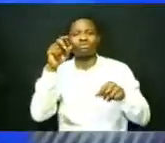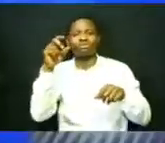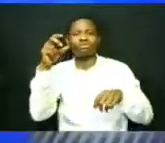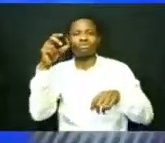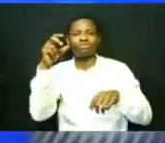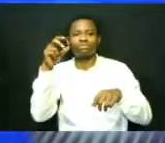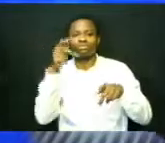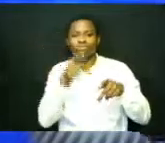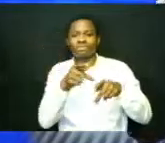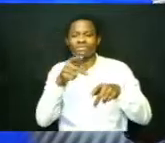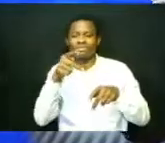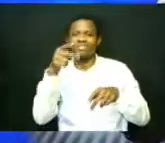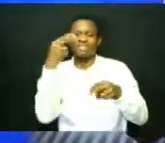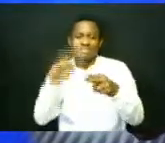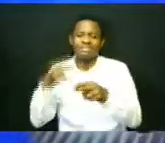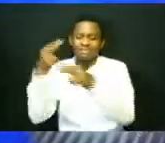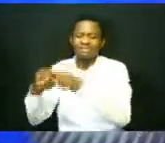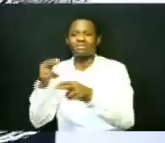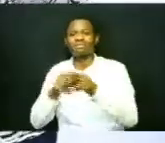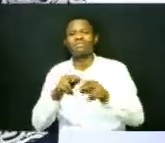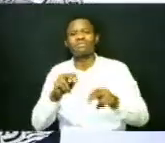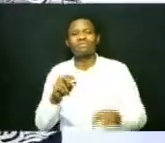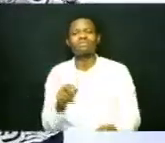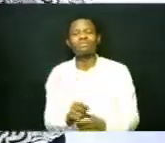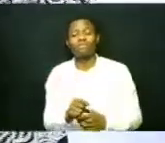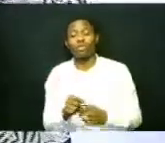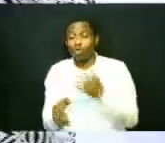But the Lord himself will give you a label.